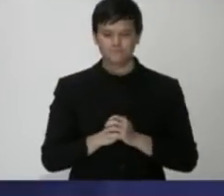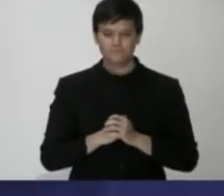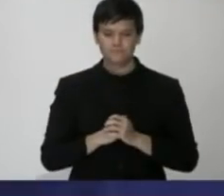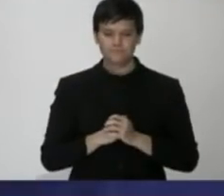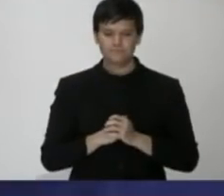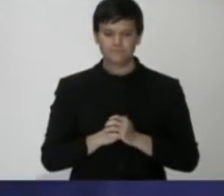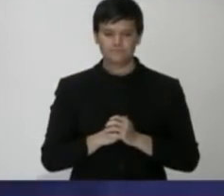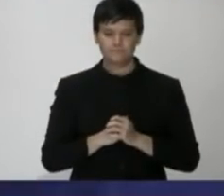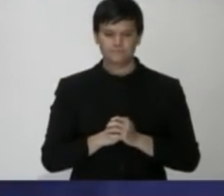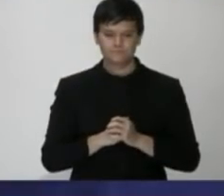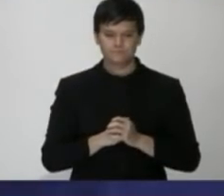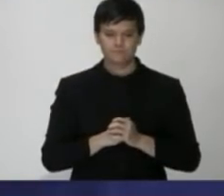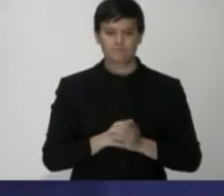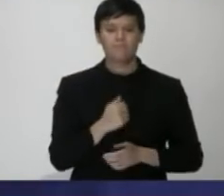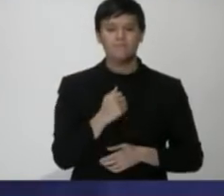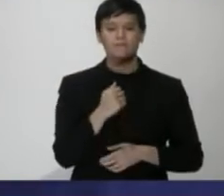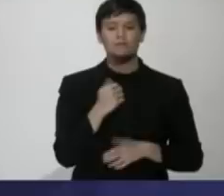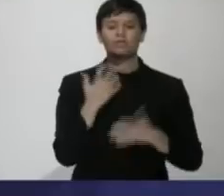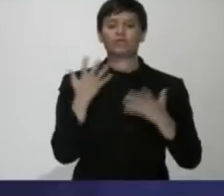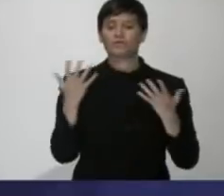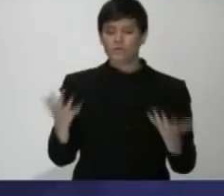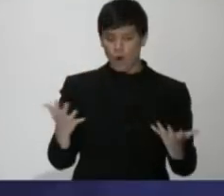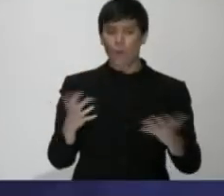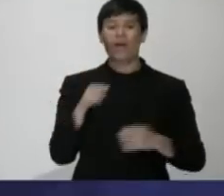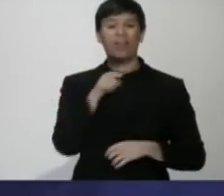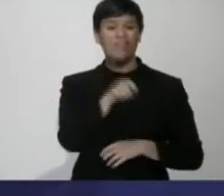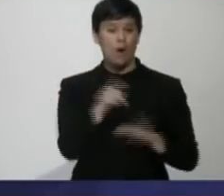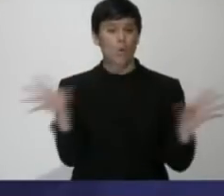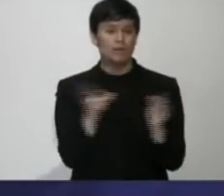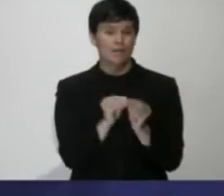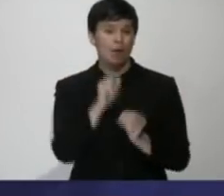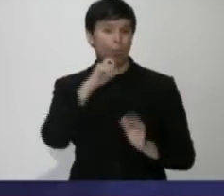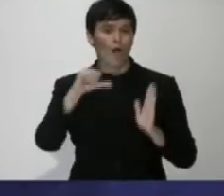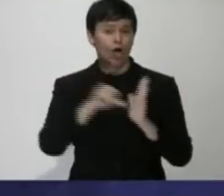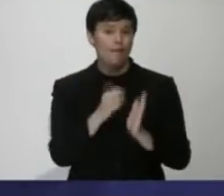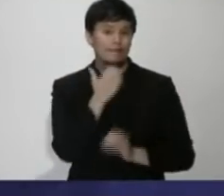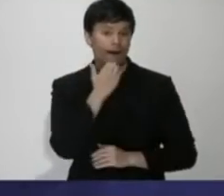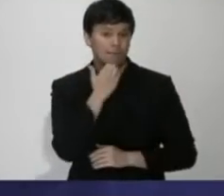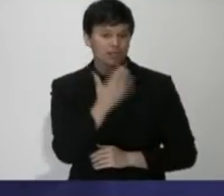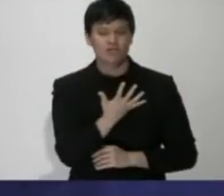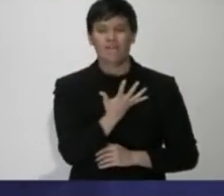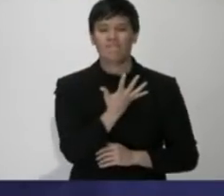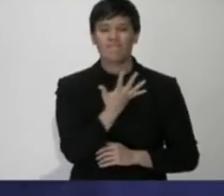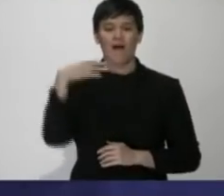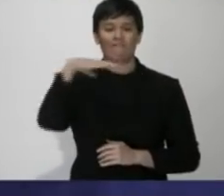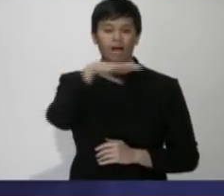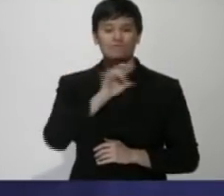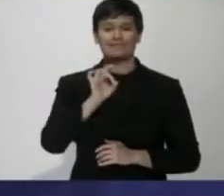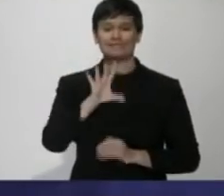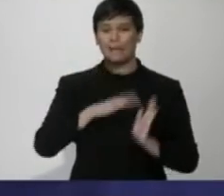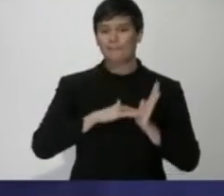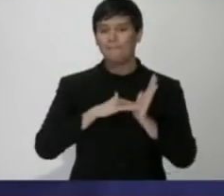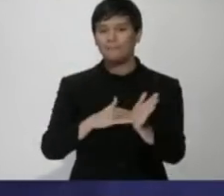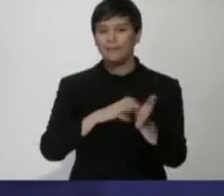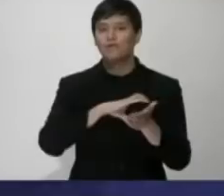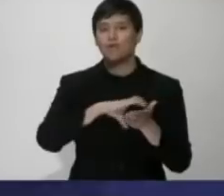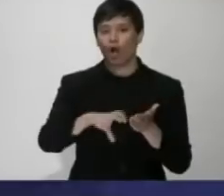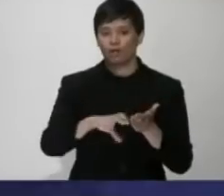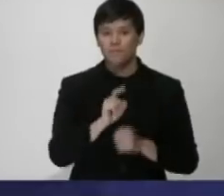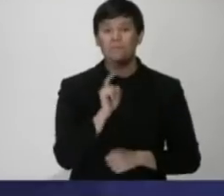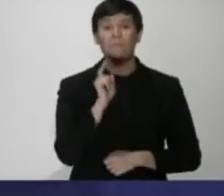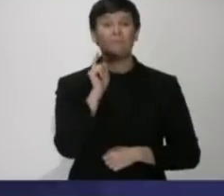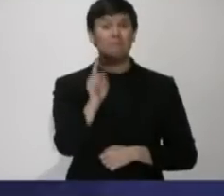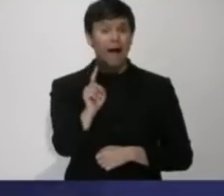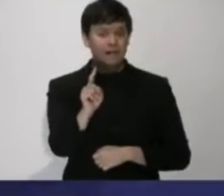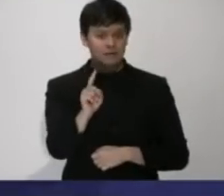open for applications until September the 1st. It has been estimated that this will see a potential increase in the take-up